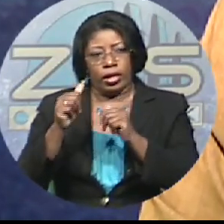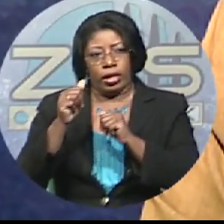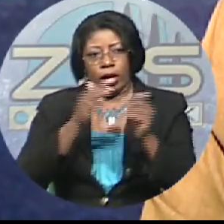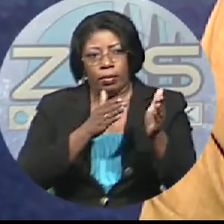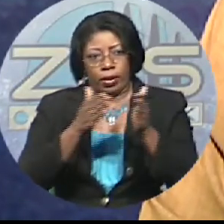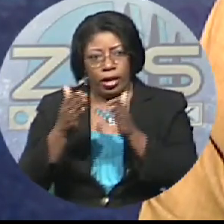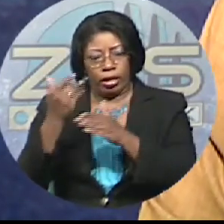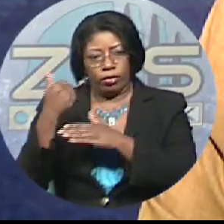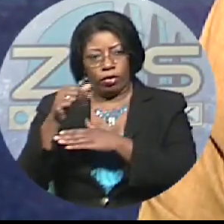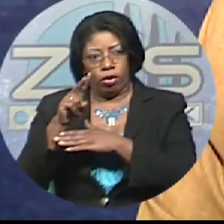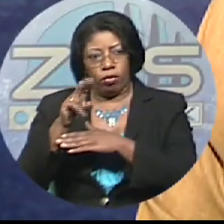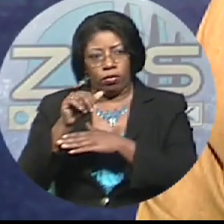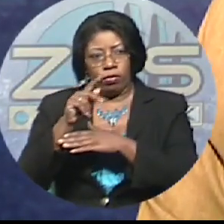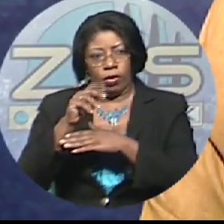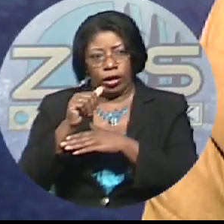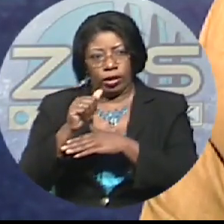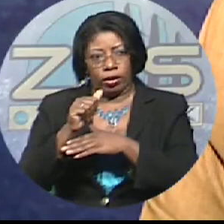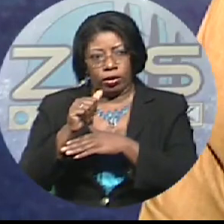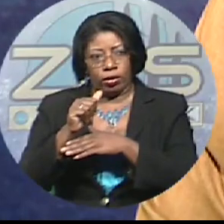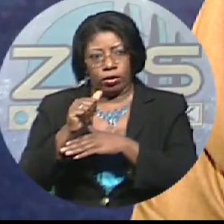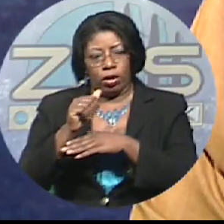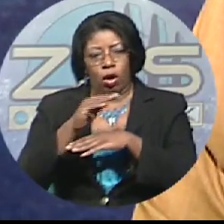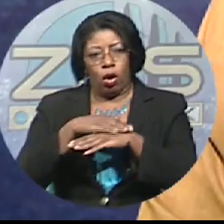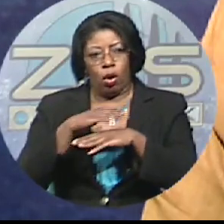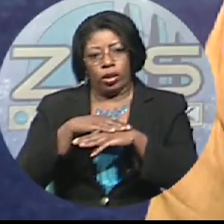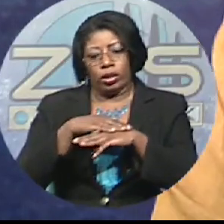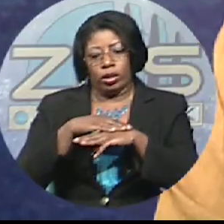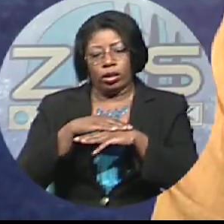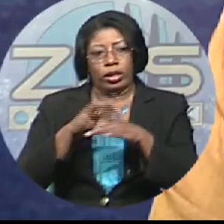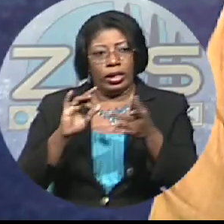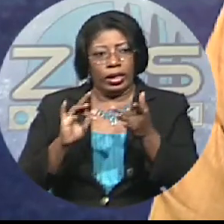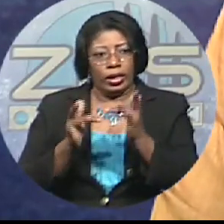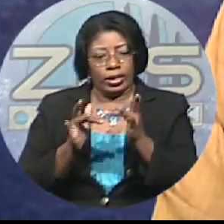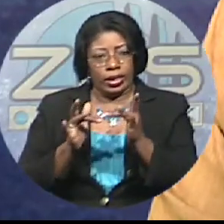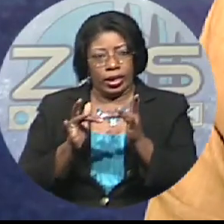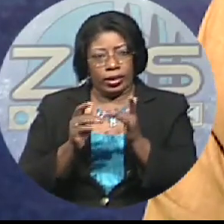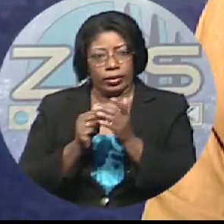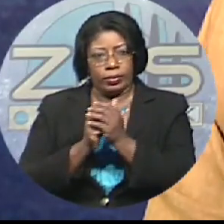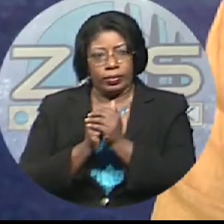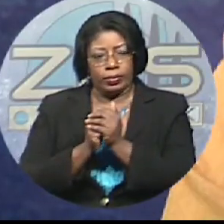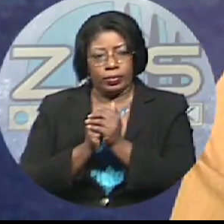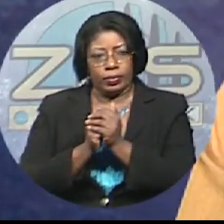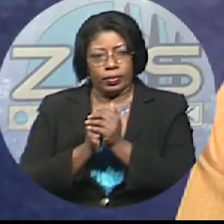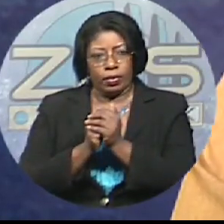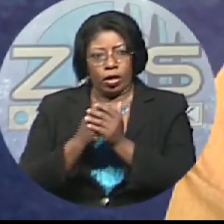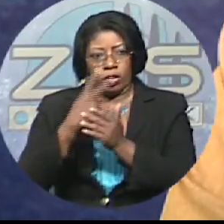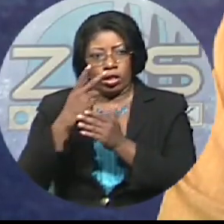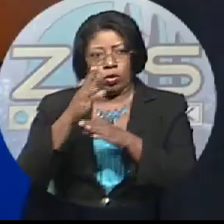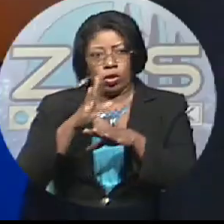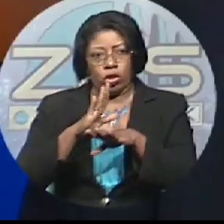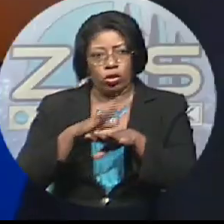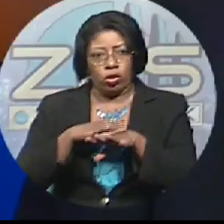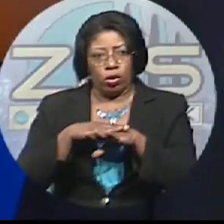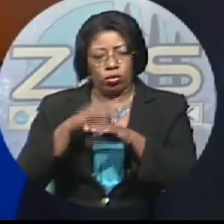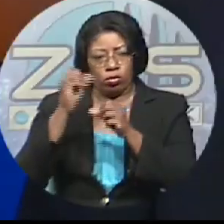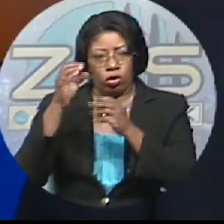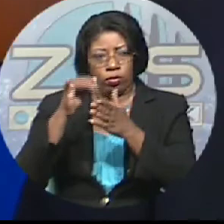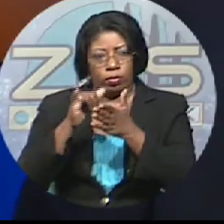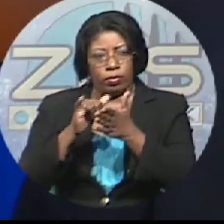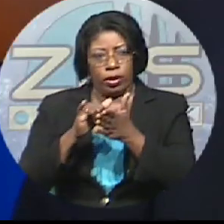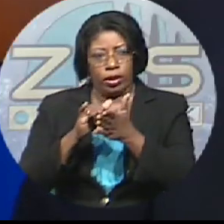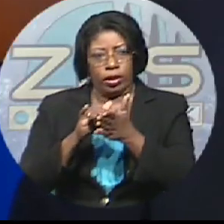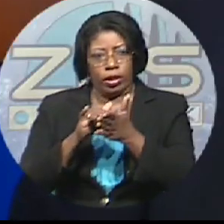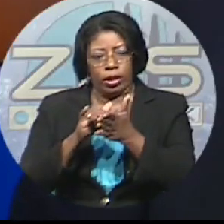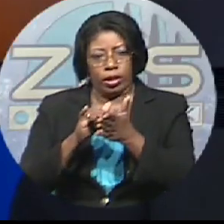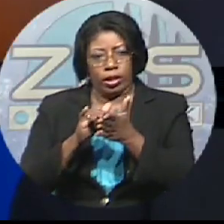for BICA is on the IFAC website, and for the world to see that we were not in compliance. So this is going to